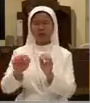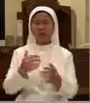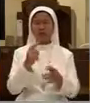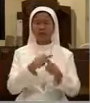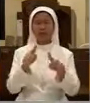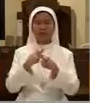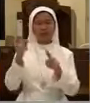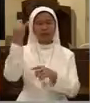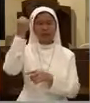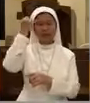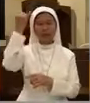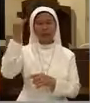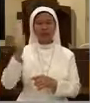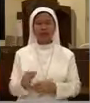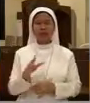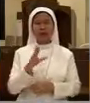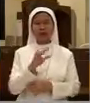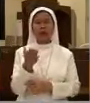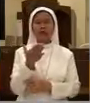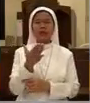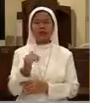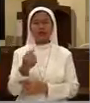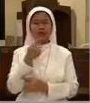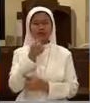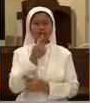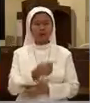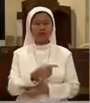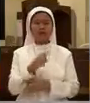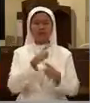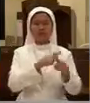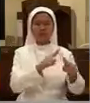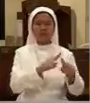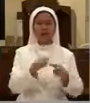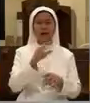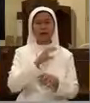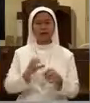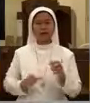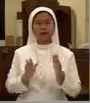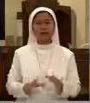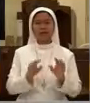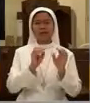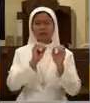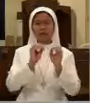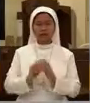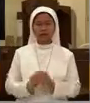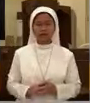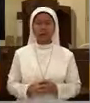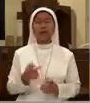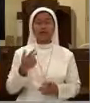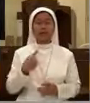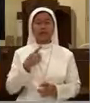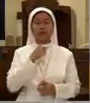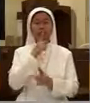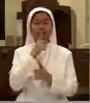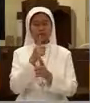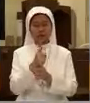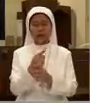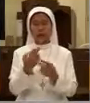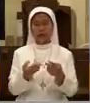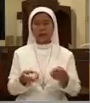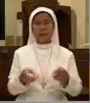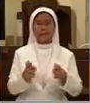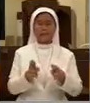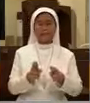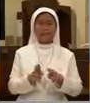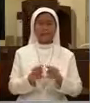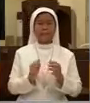and ridicule Christian teaching. This is a reality. This is a